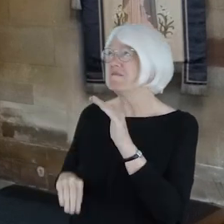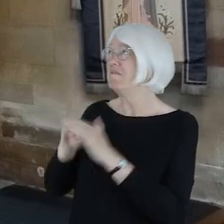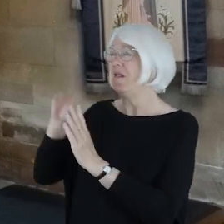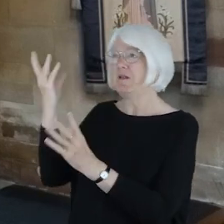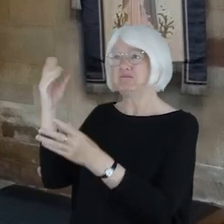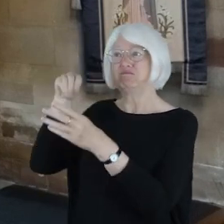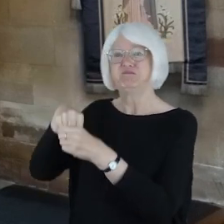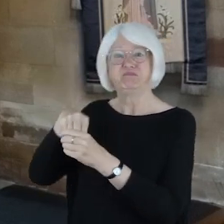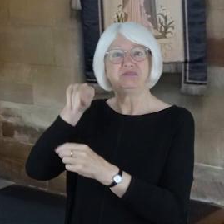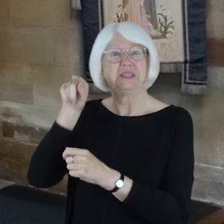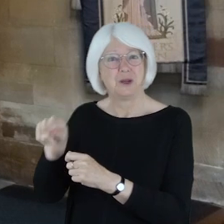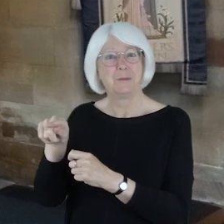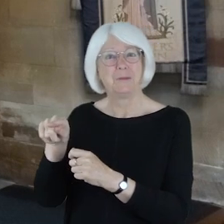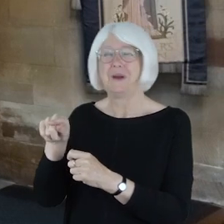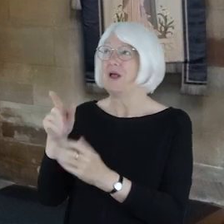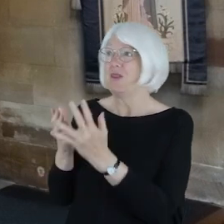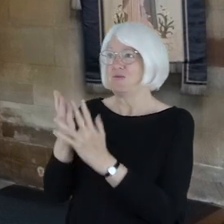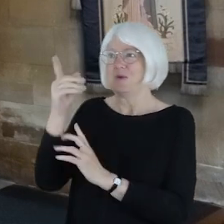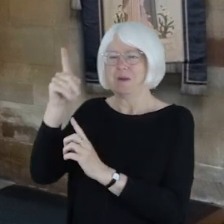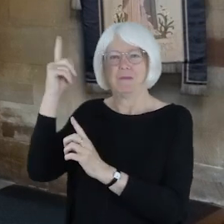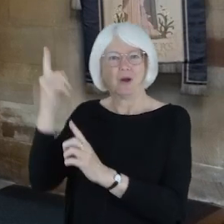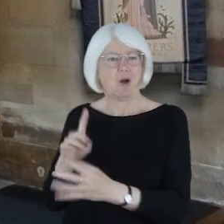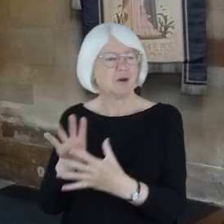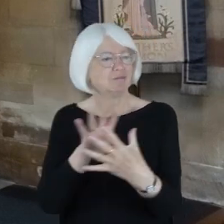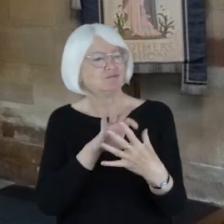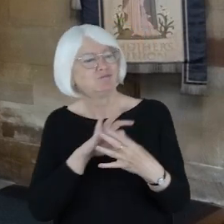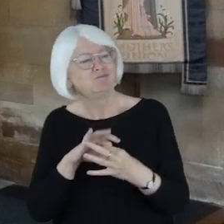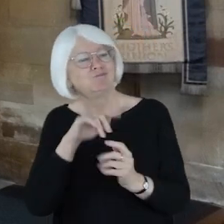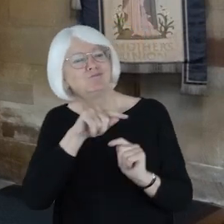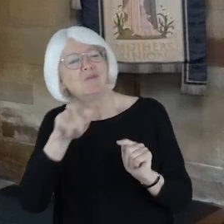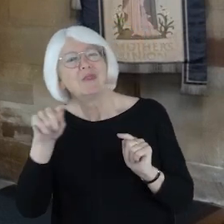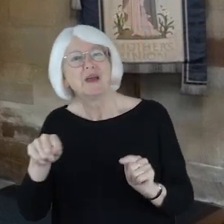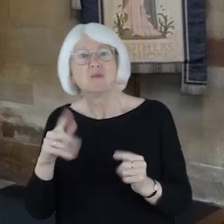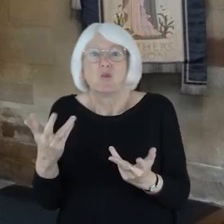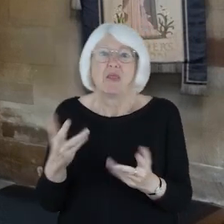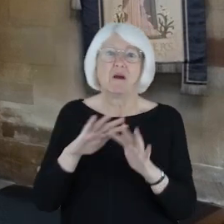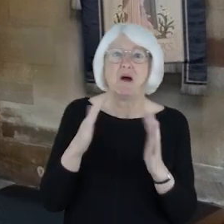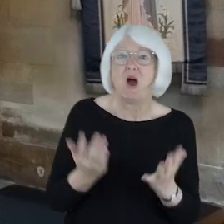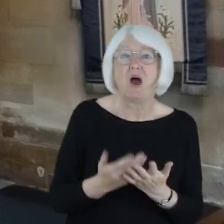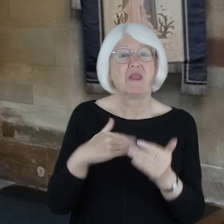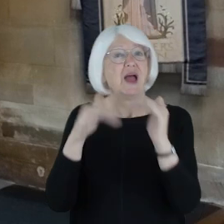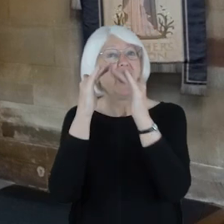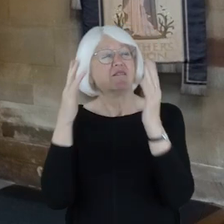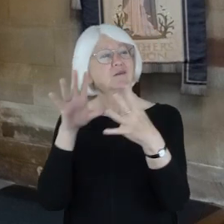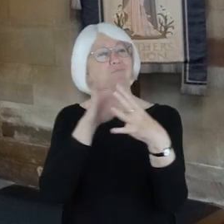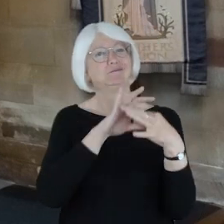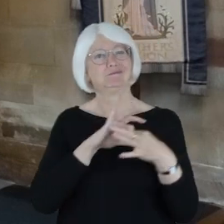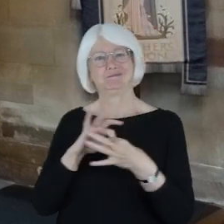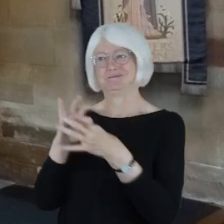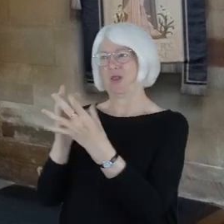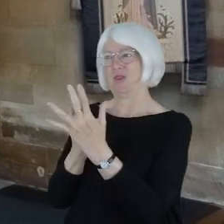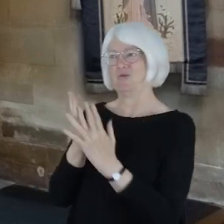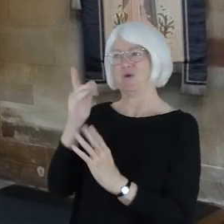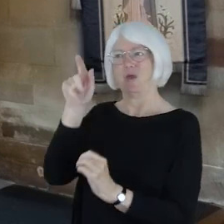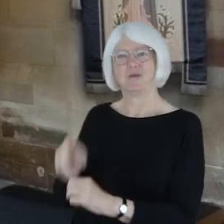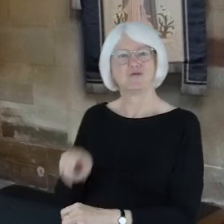God was pleased to reconcile to himself all things, whether on earth or in heaven, by making peace through the blood of